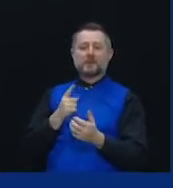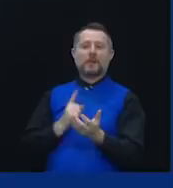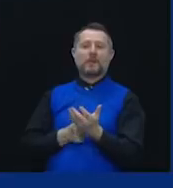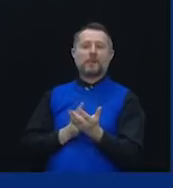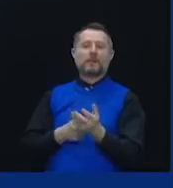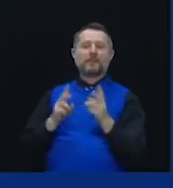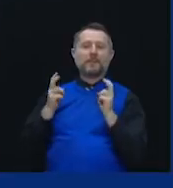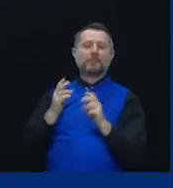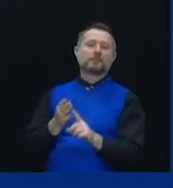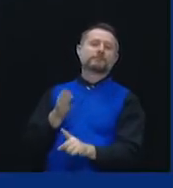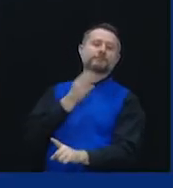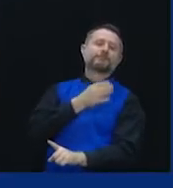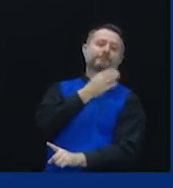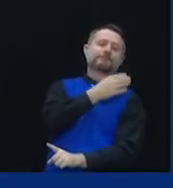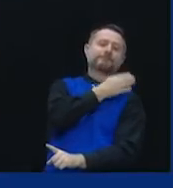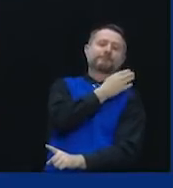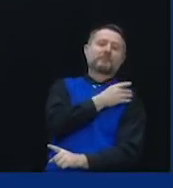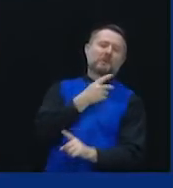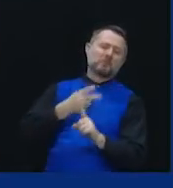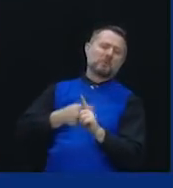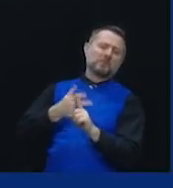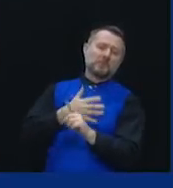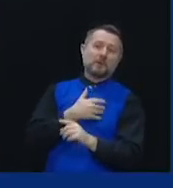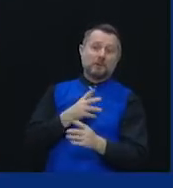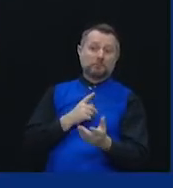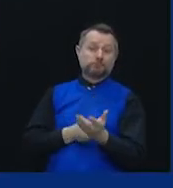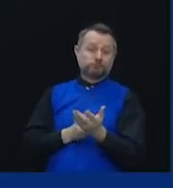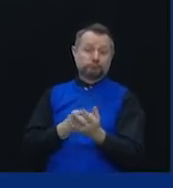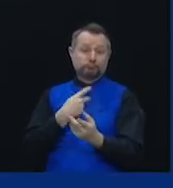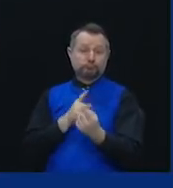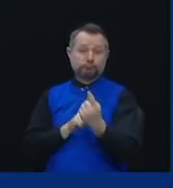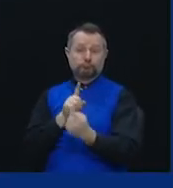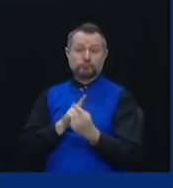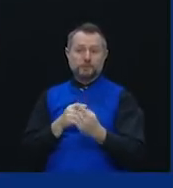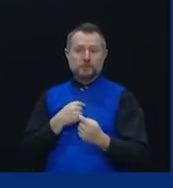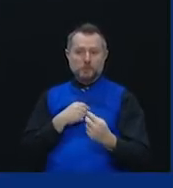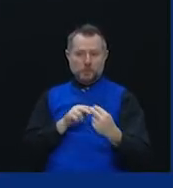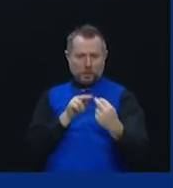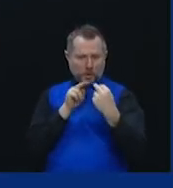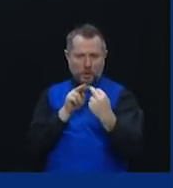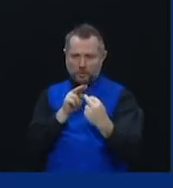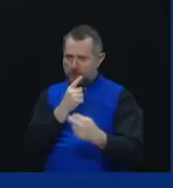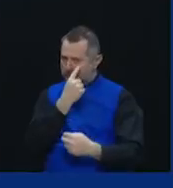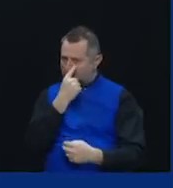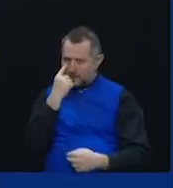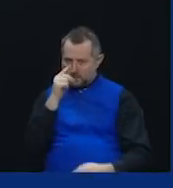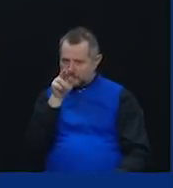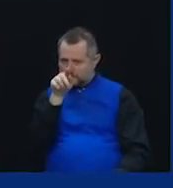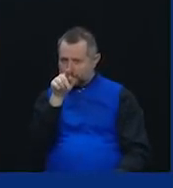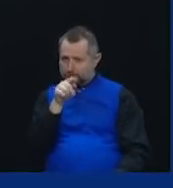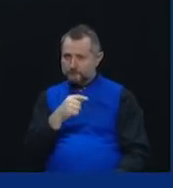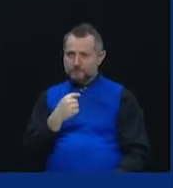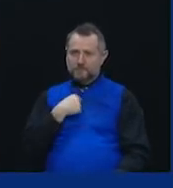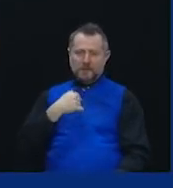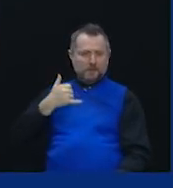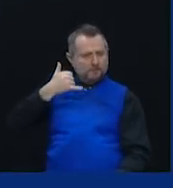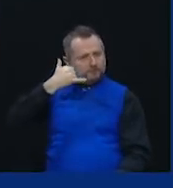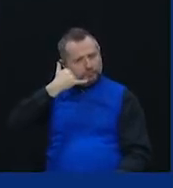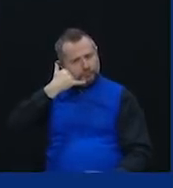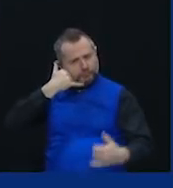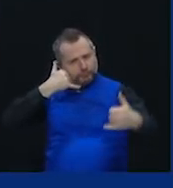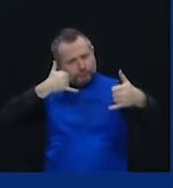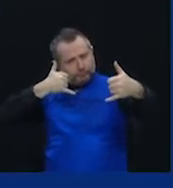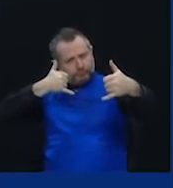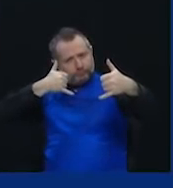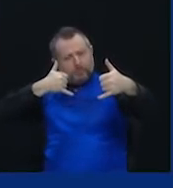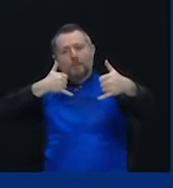past several months. Sometimes in person, when I could look in your eyes, and sometimes just over the phone when I could hear in your voice exactly